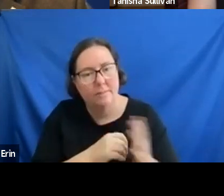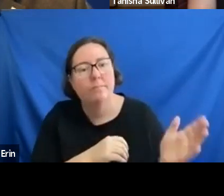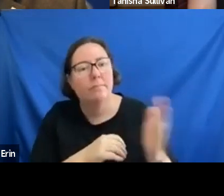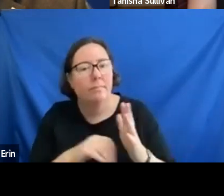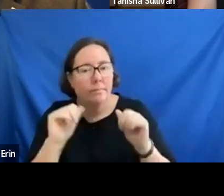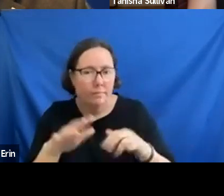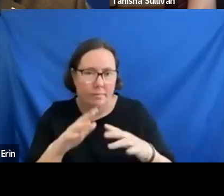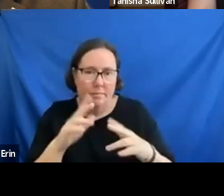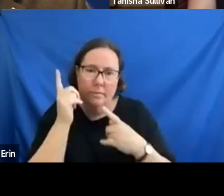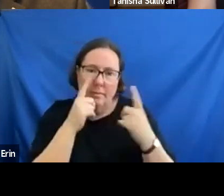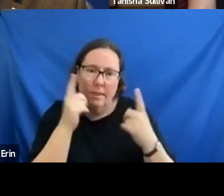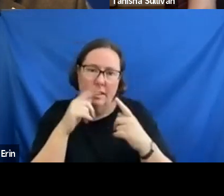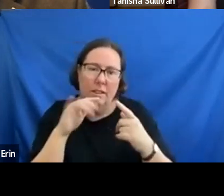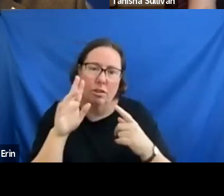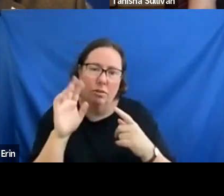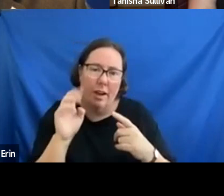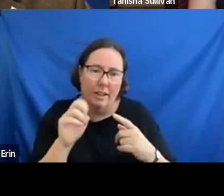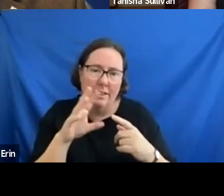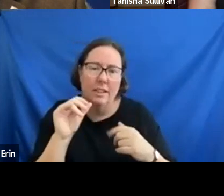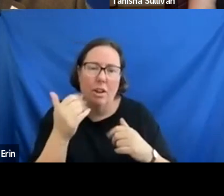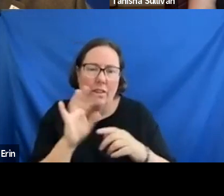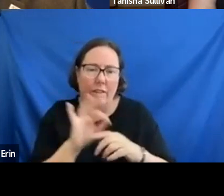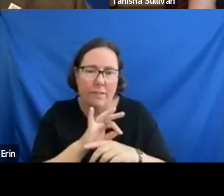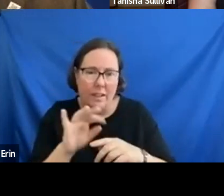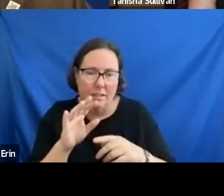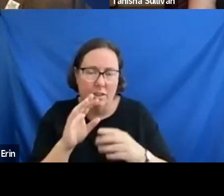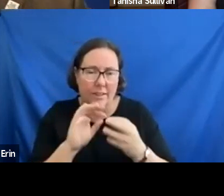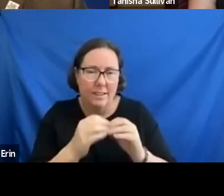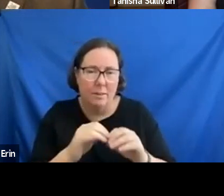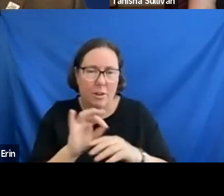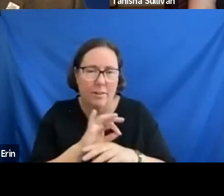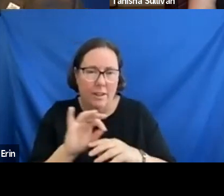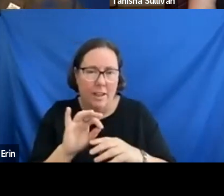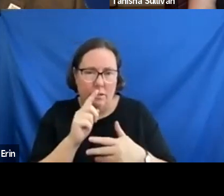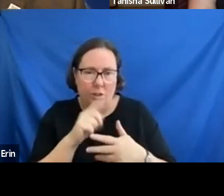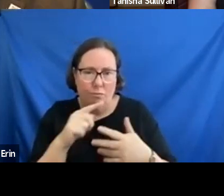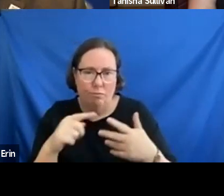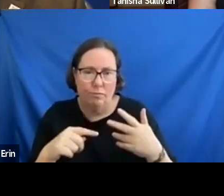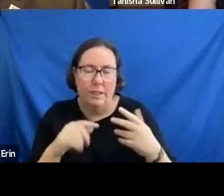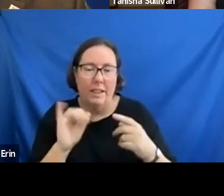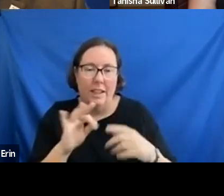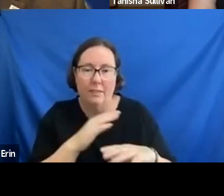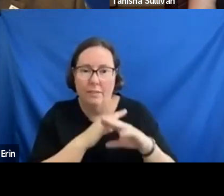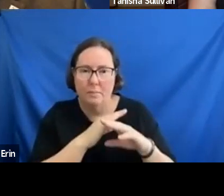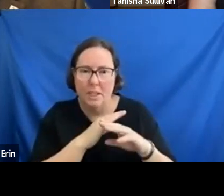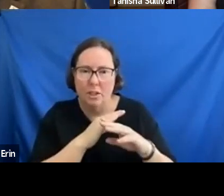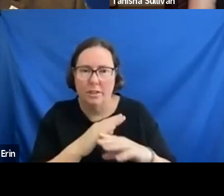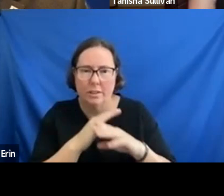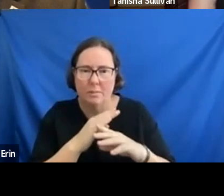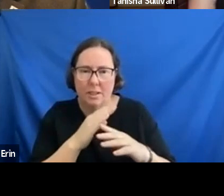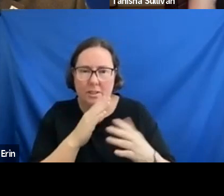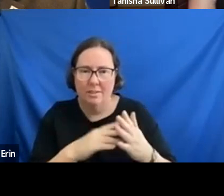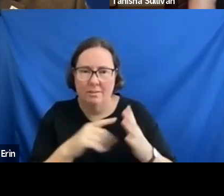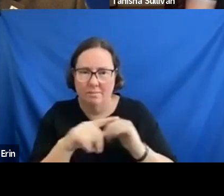be considerate of race and other factors, other demographic factors, where it feels like, or it looks